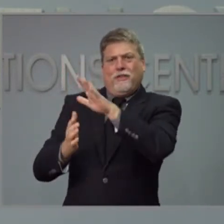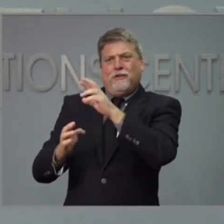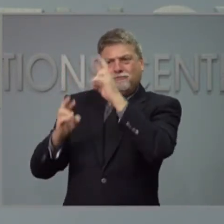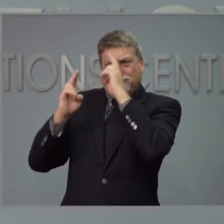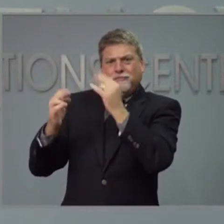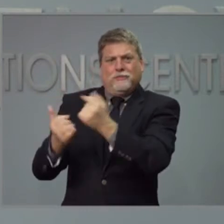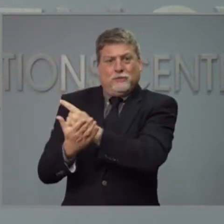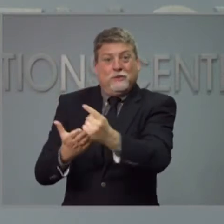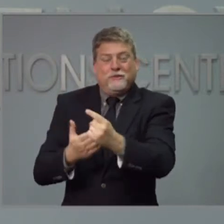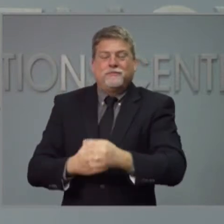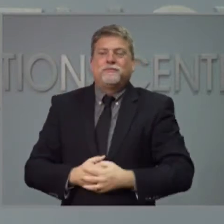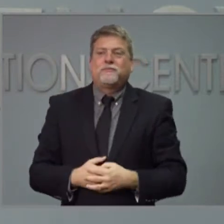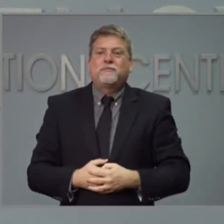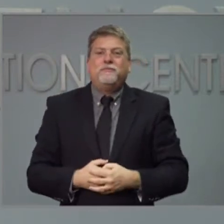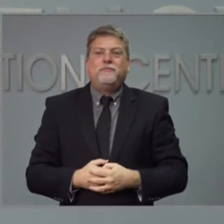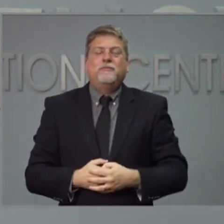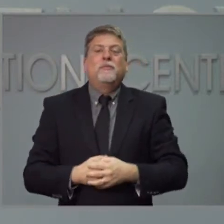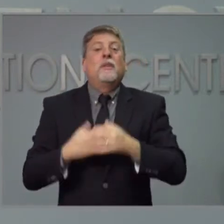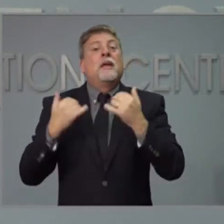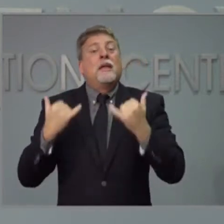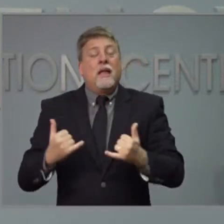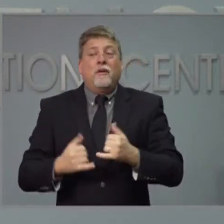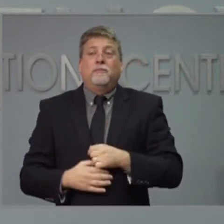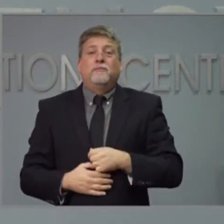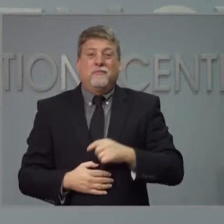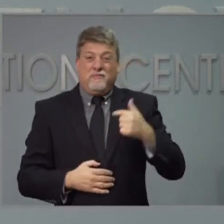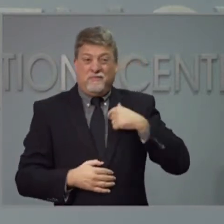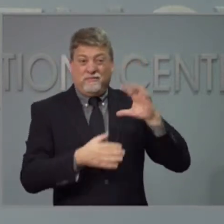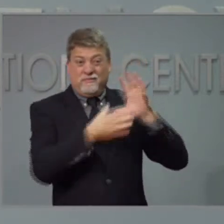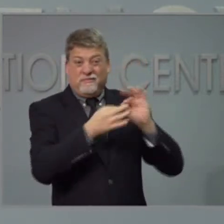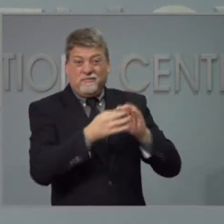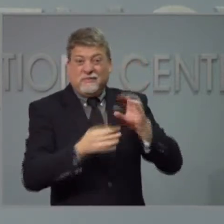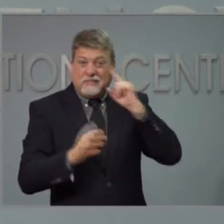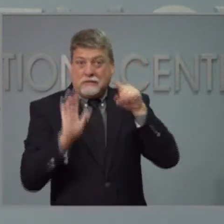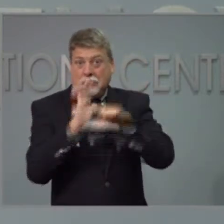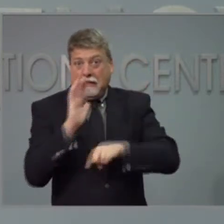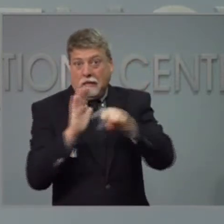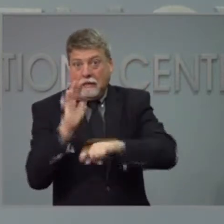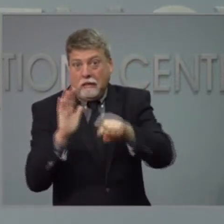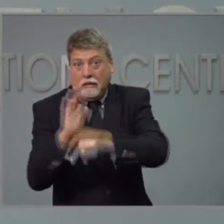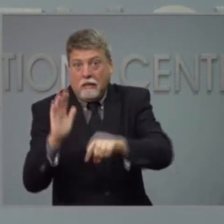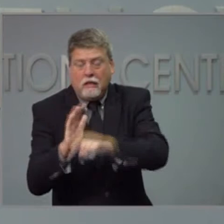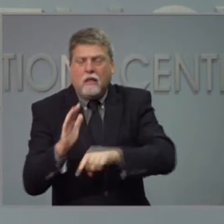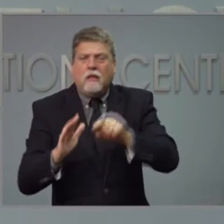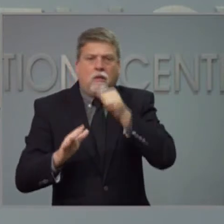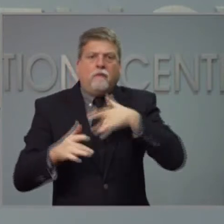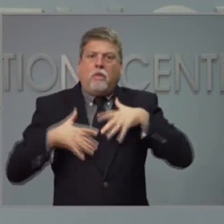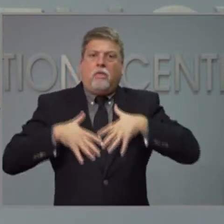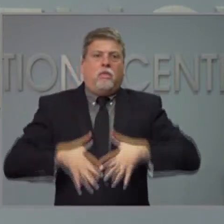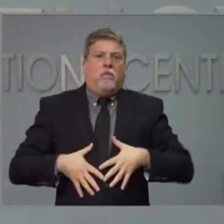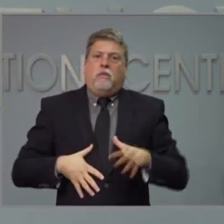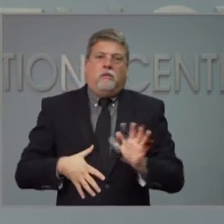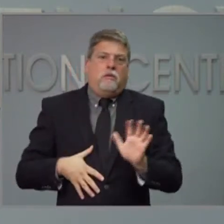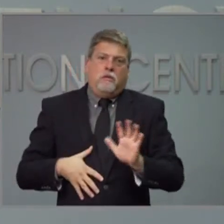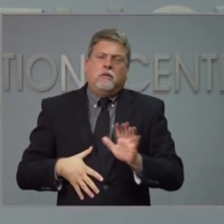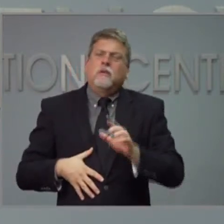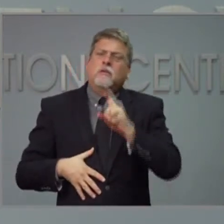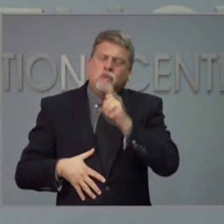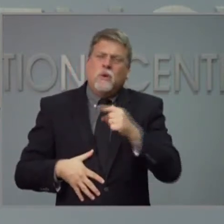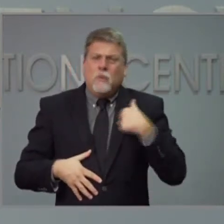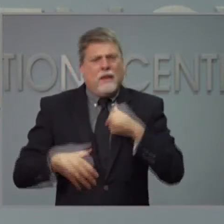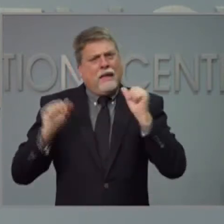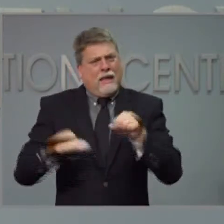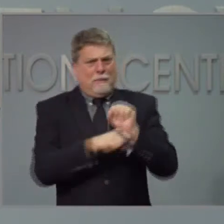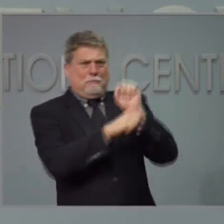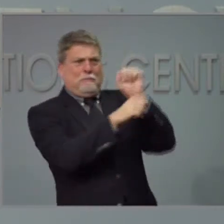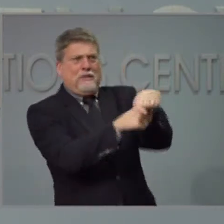to learn about this devastating virus, and study after study shows that 3 simple actions can keep our families, friends, and neighbors